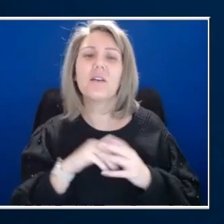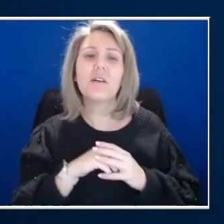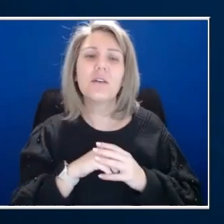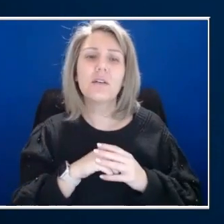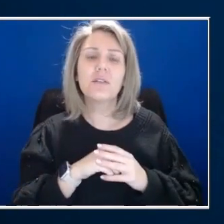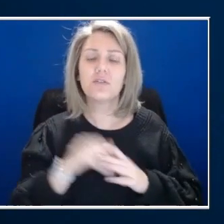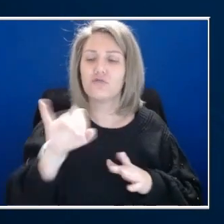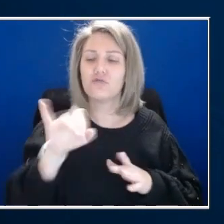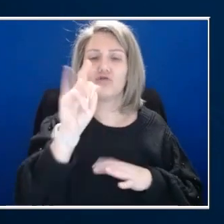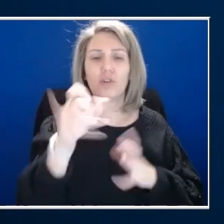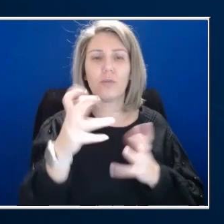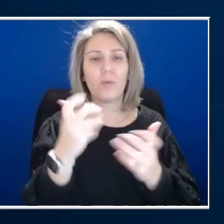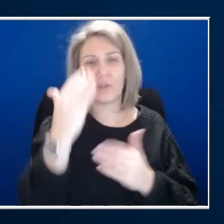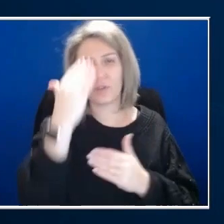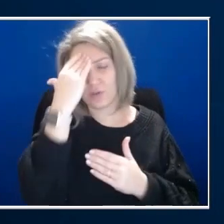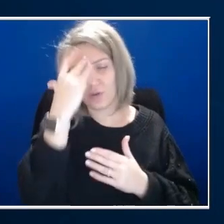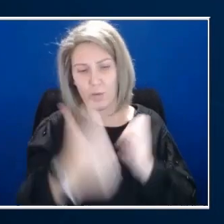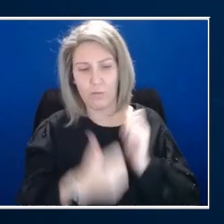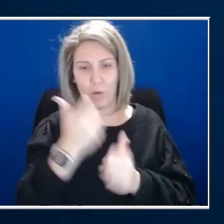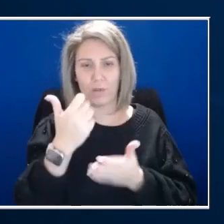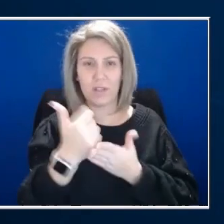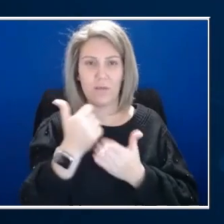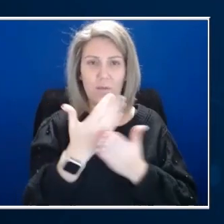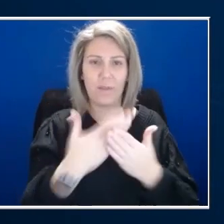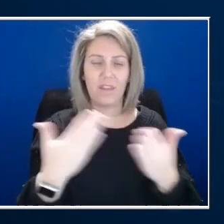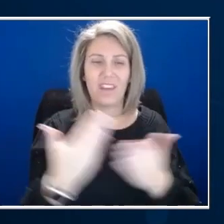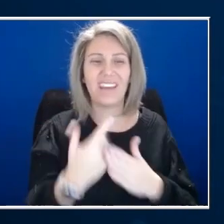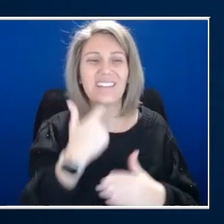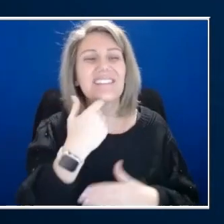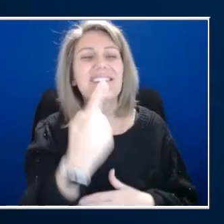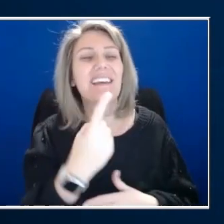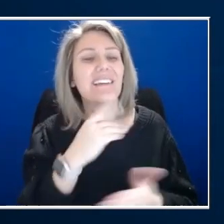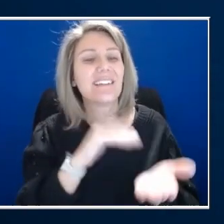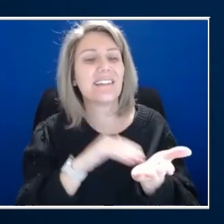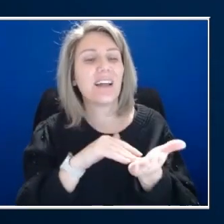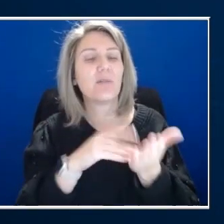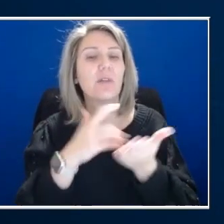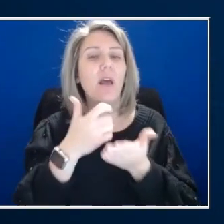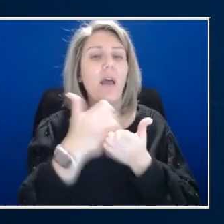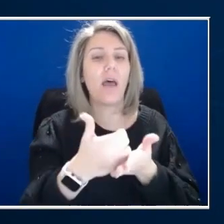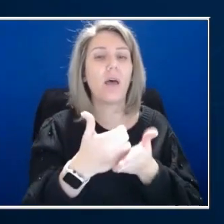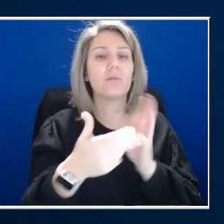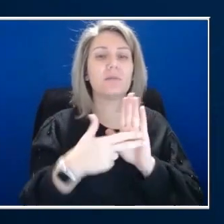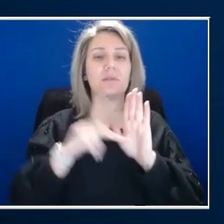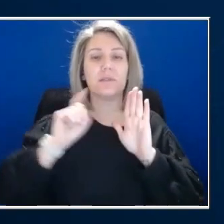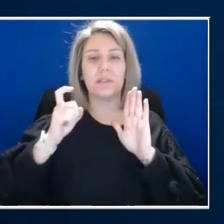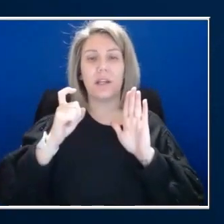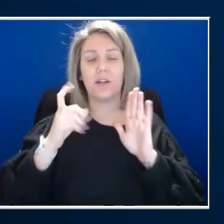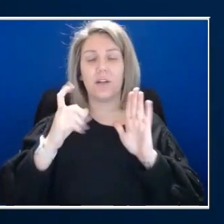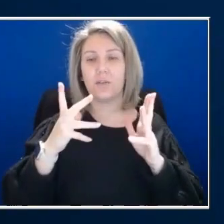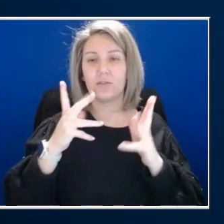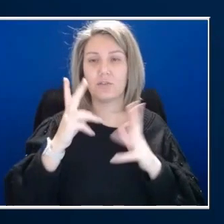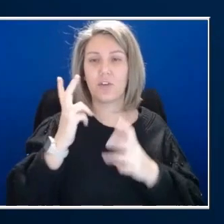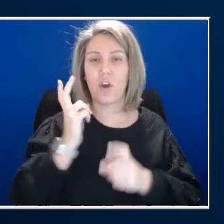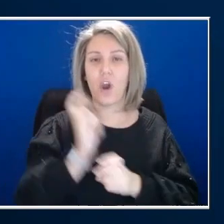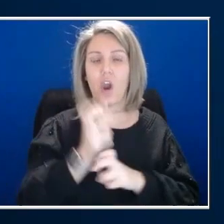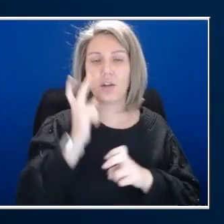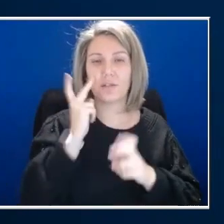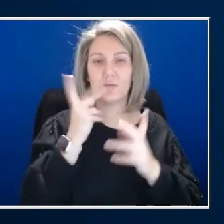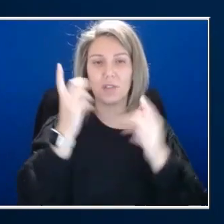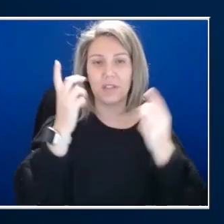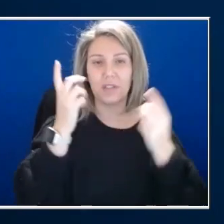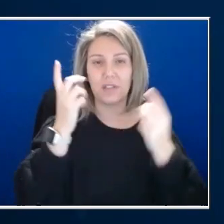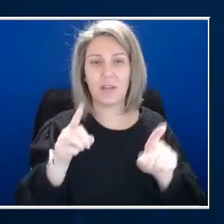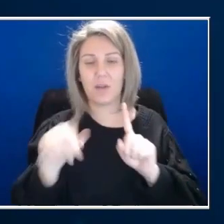the most helpful thing we can say to our doctors that help them to diagnose when it's hard to tell what's happening? When you're the one experiencing